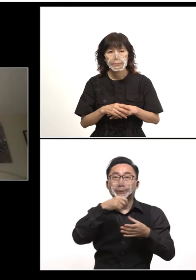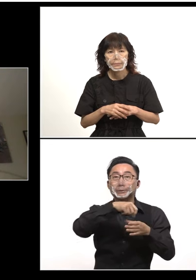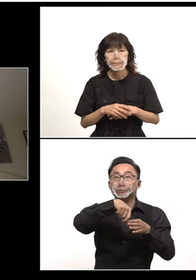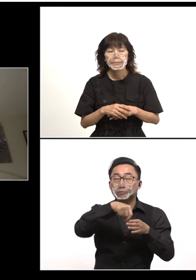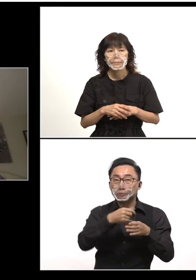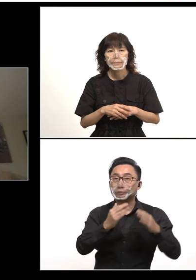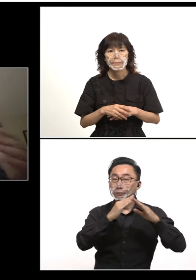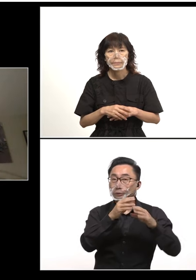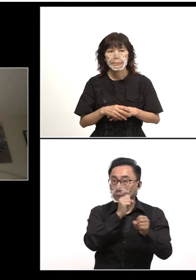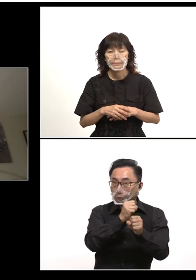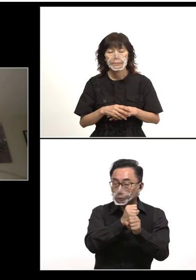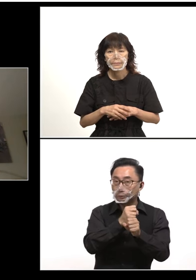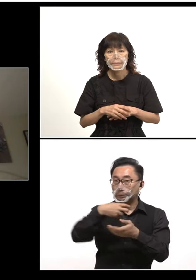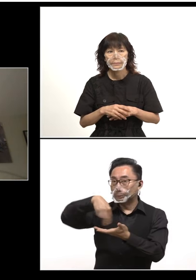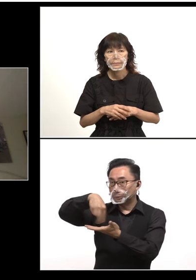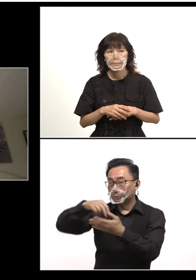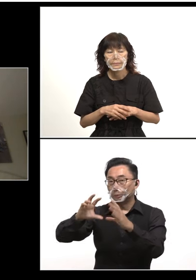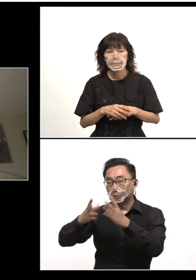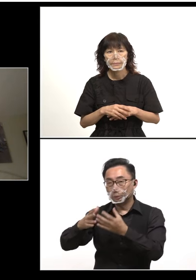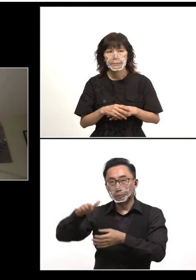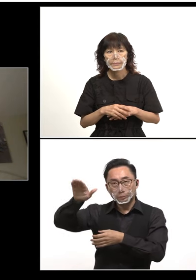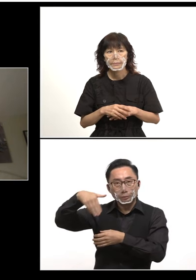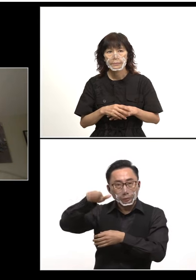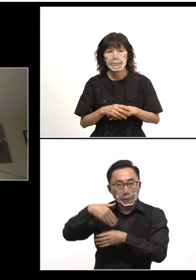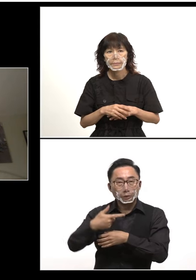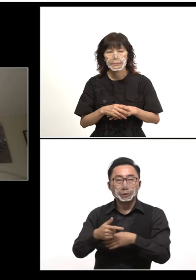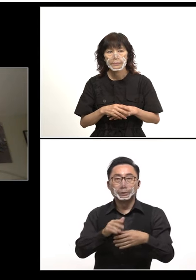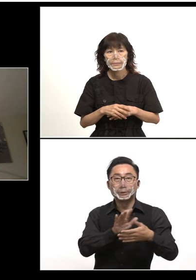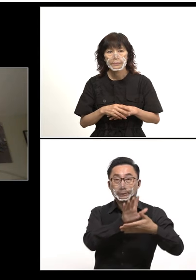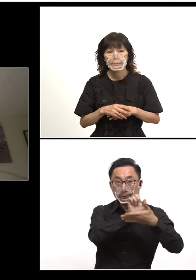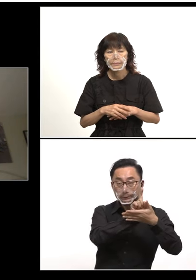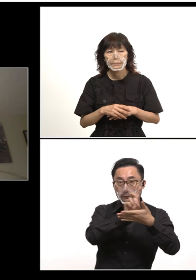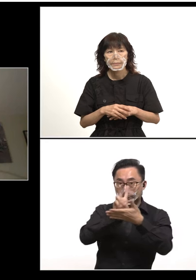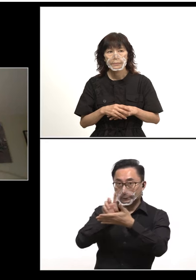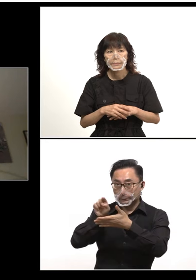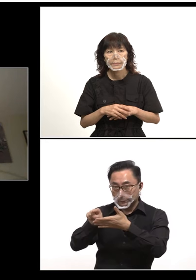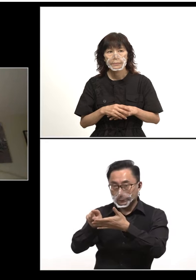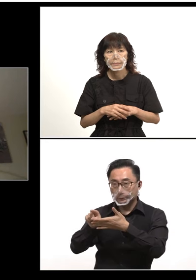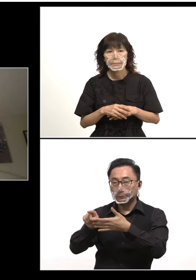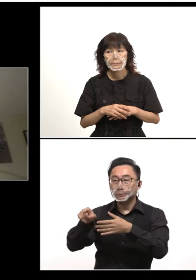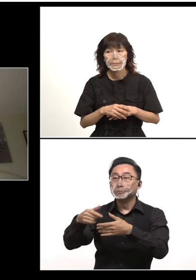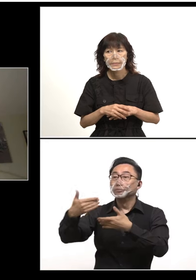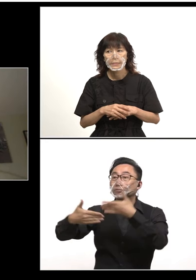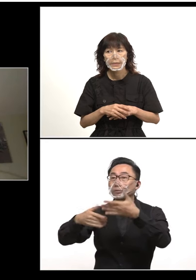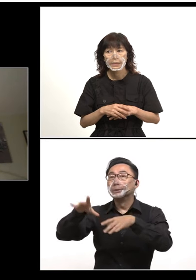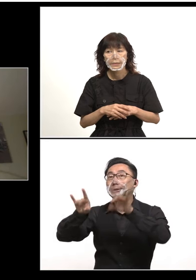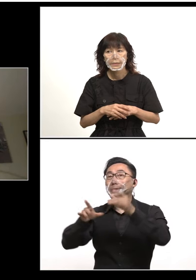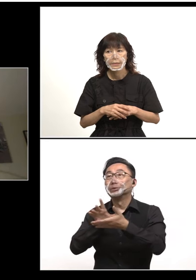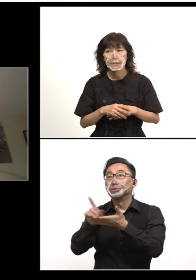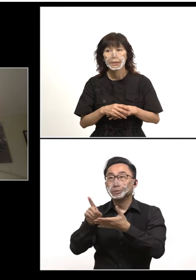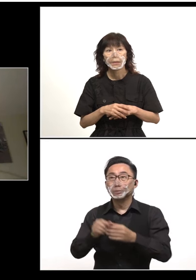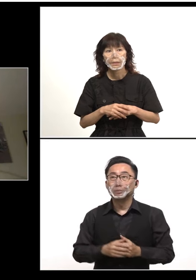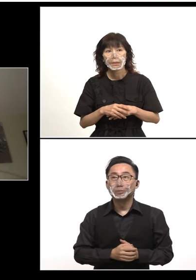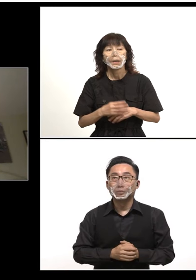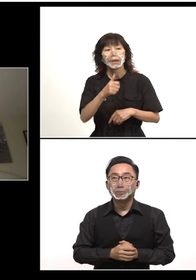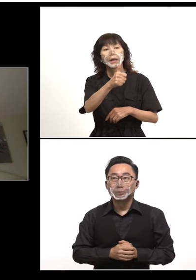feel for it. And then that's the second year they tend to specialize in the area that they enjoy. Right. Thank you so much. Now, we'll save